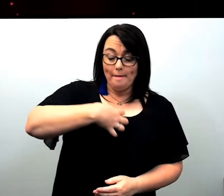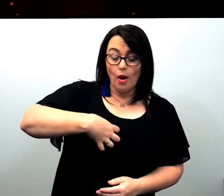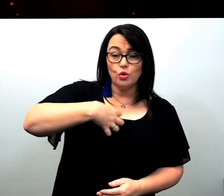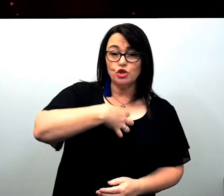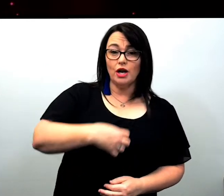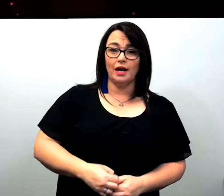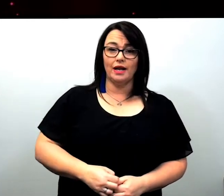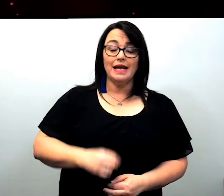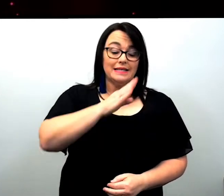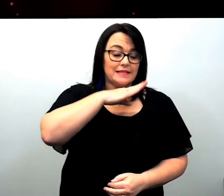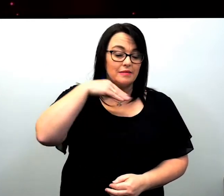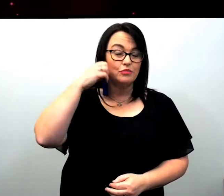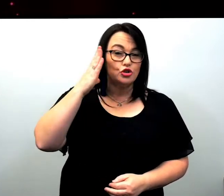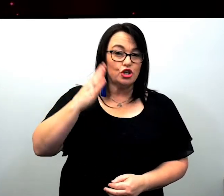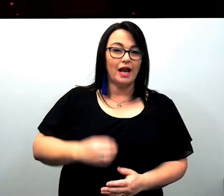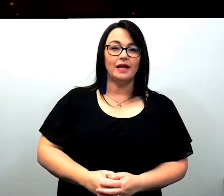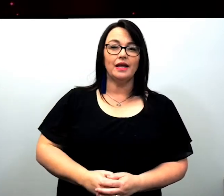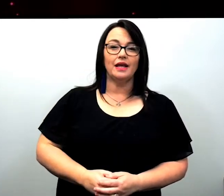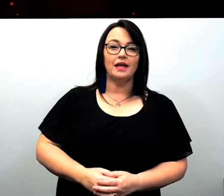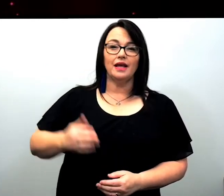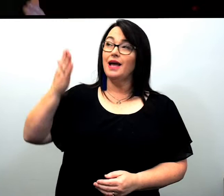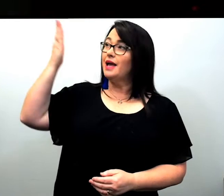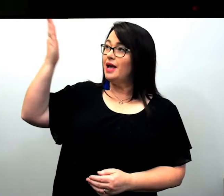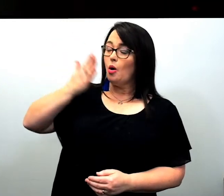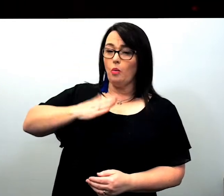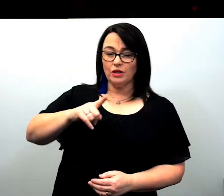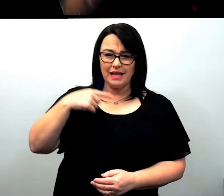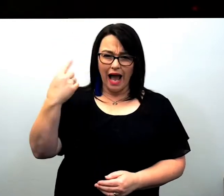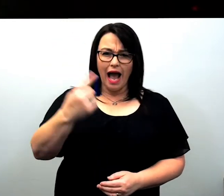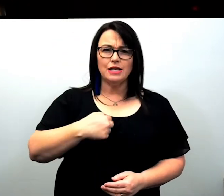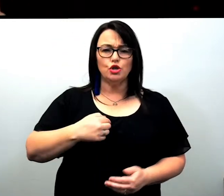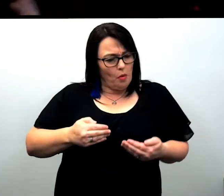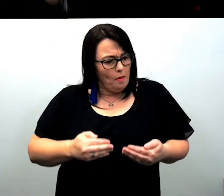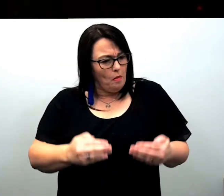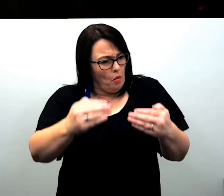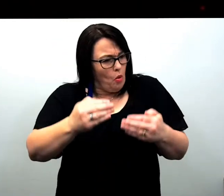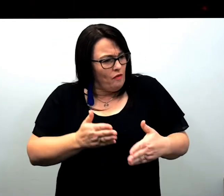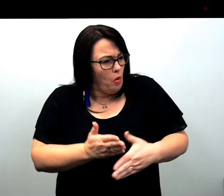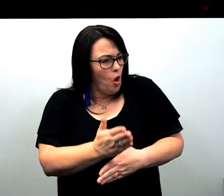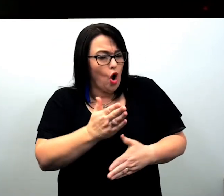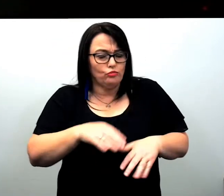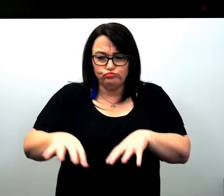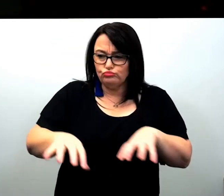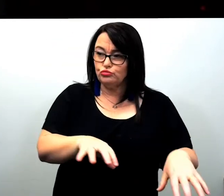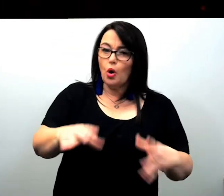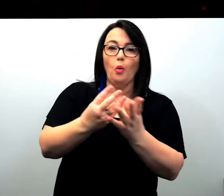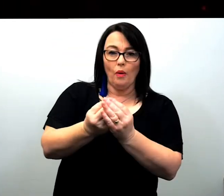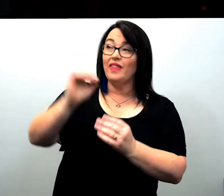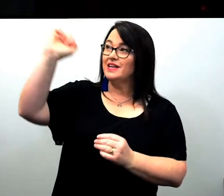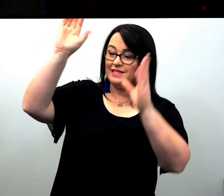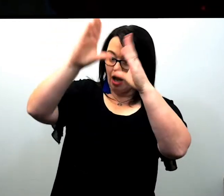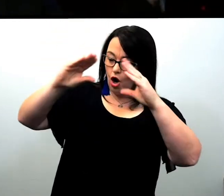spiritually. God wants us to operate in the anointing, and we receive the anointing when the Holy Spirit comes upon us. In